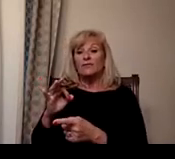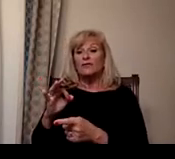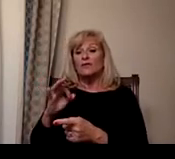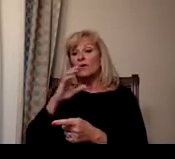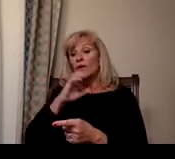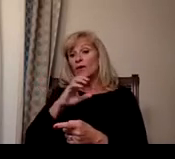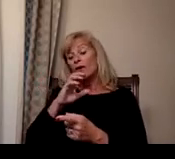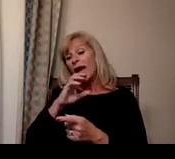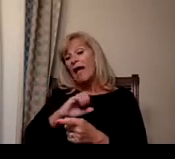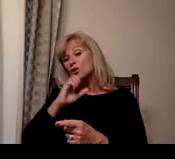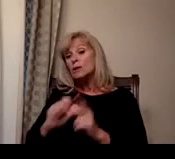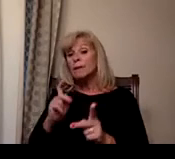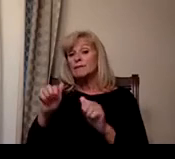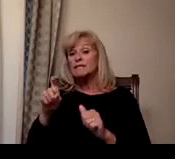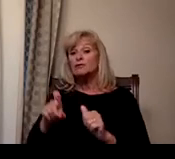vulnerable. I